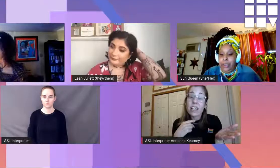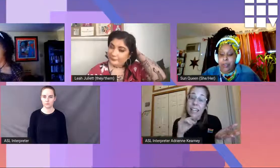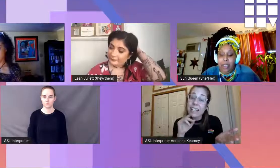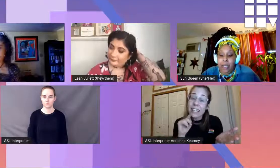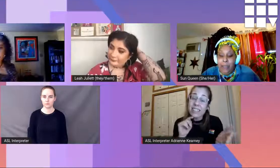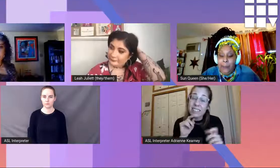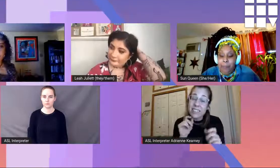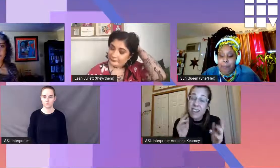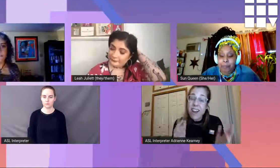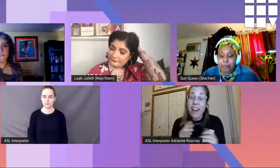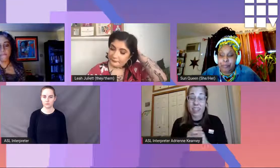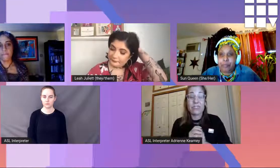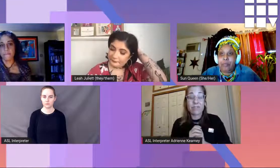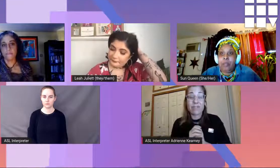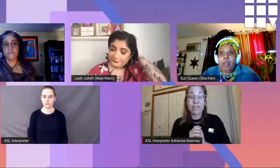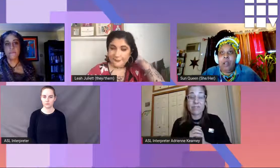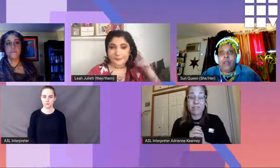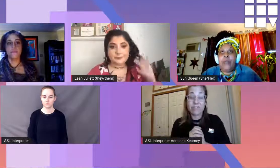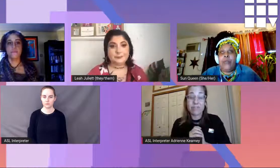Excuse me.